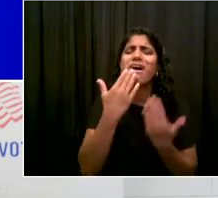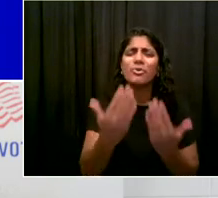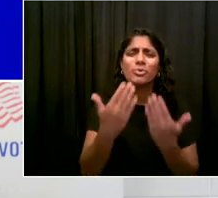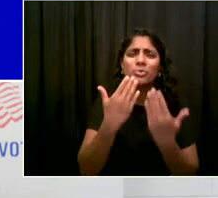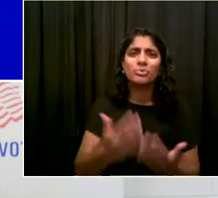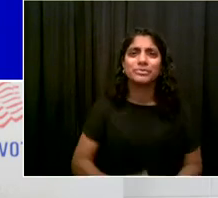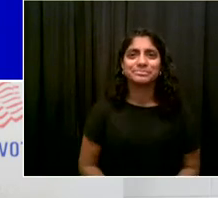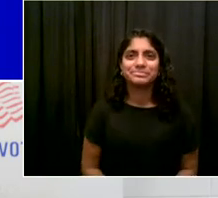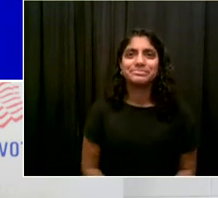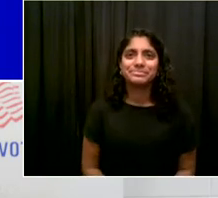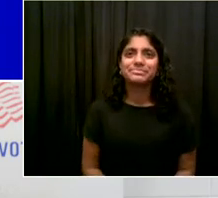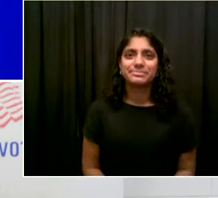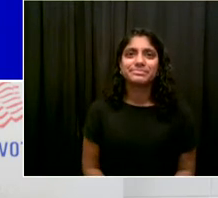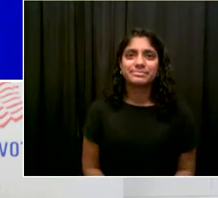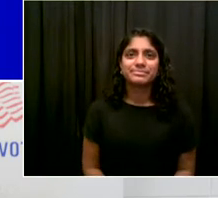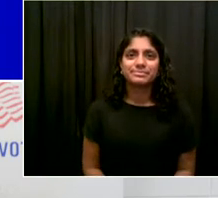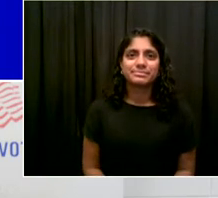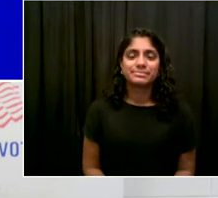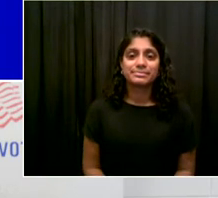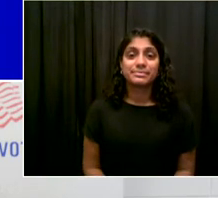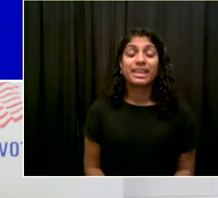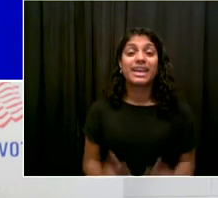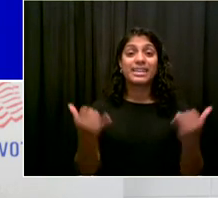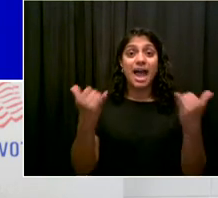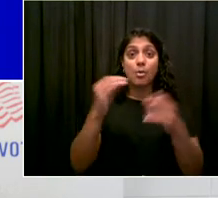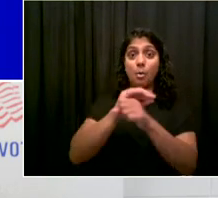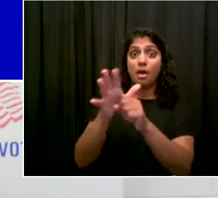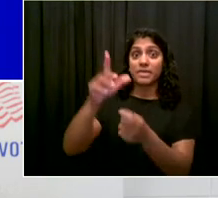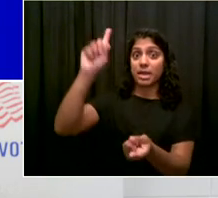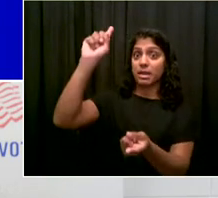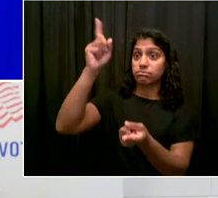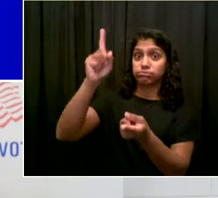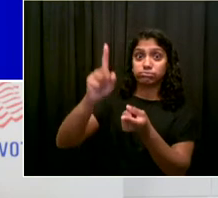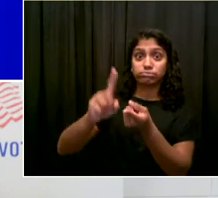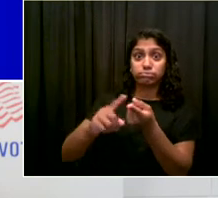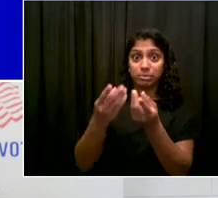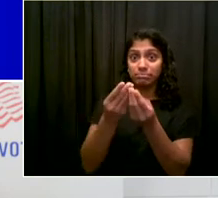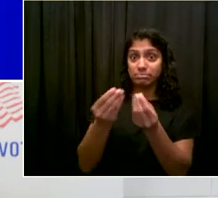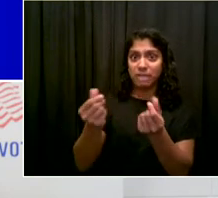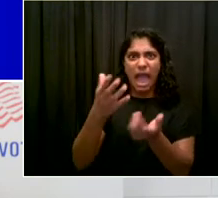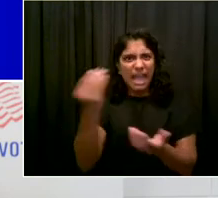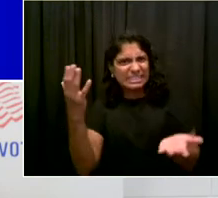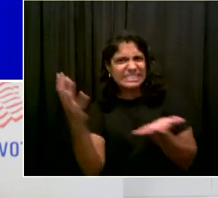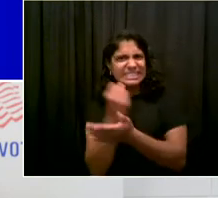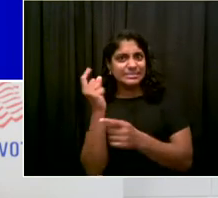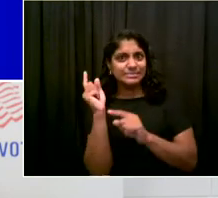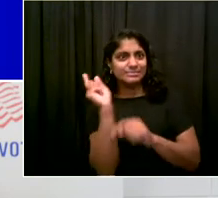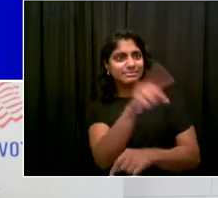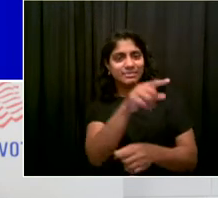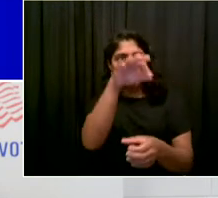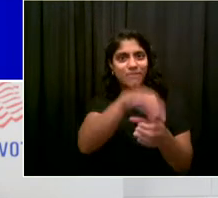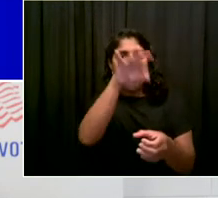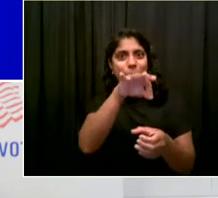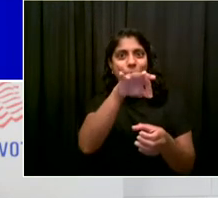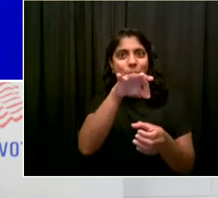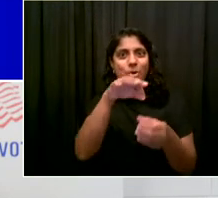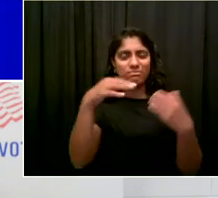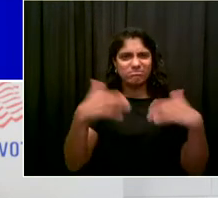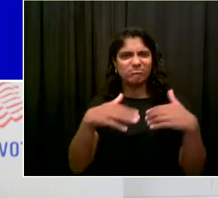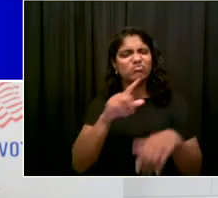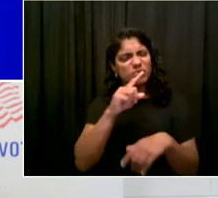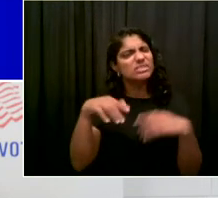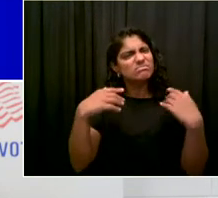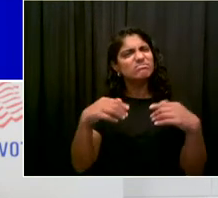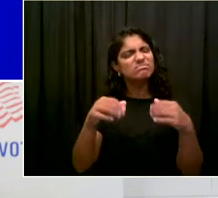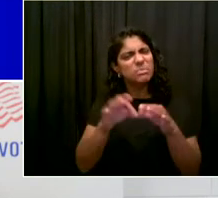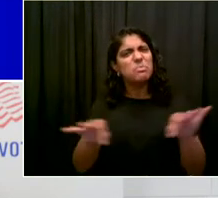aftermath of the greatest crisis New York City's ever faced. And talk about proof of the strength of New